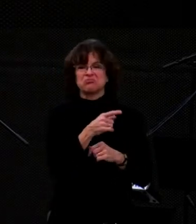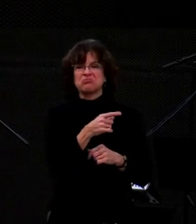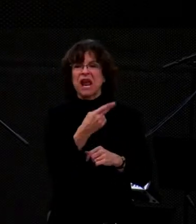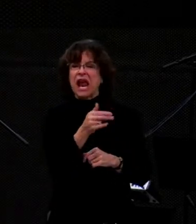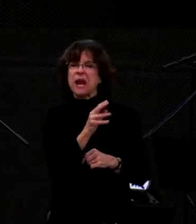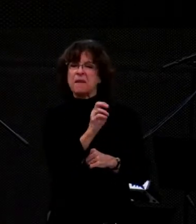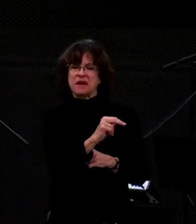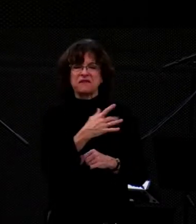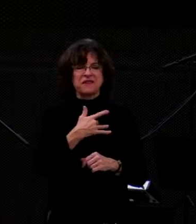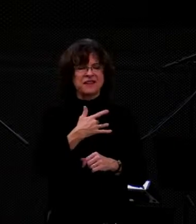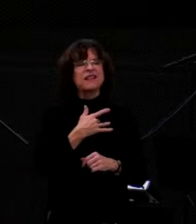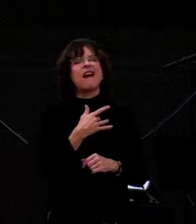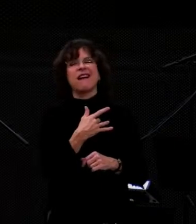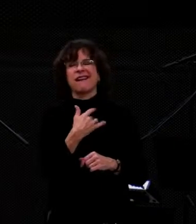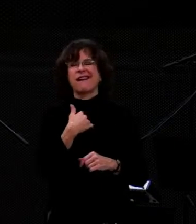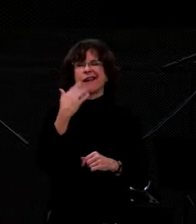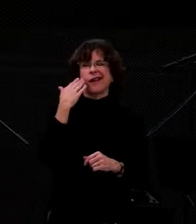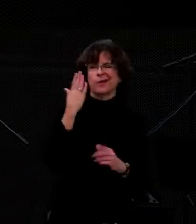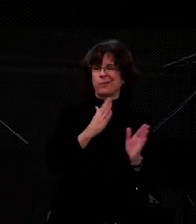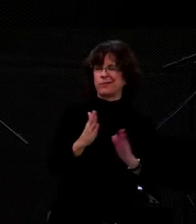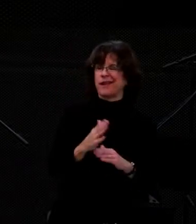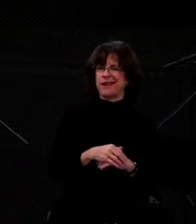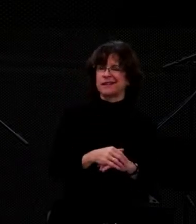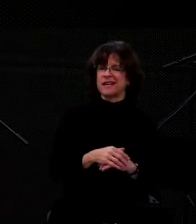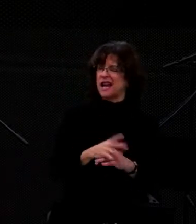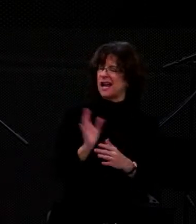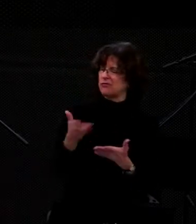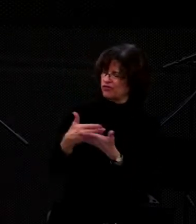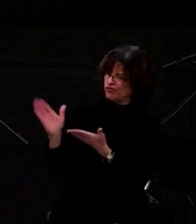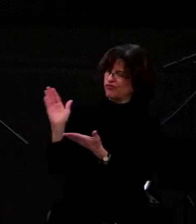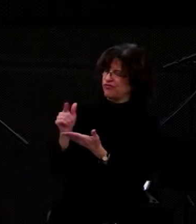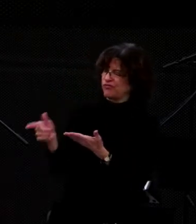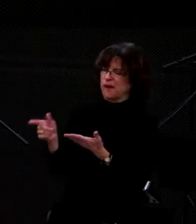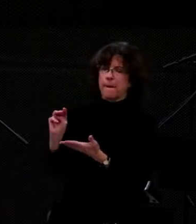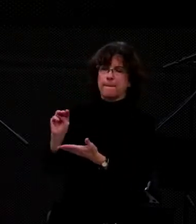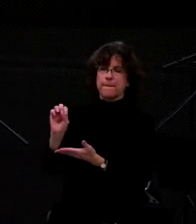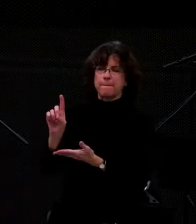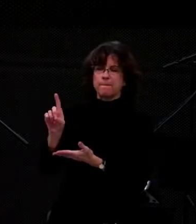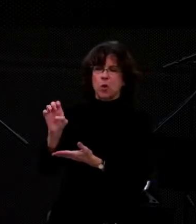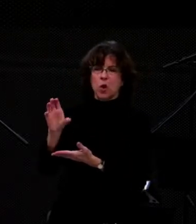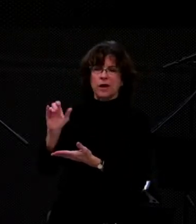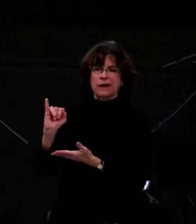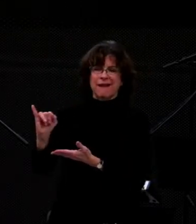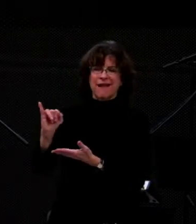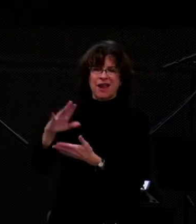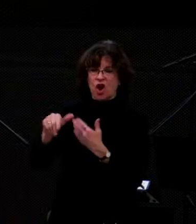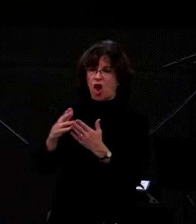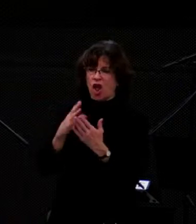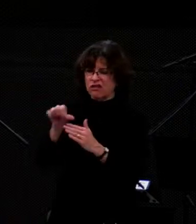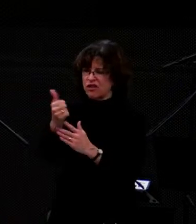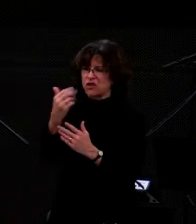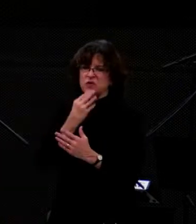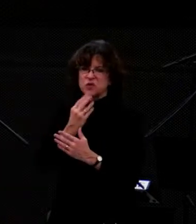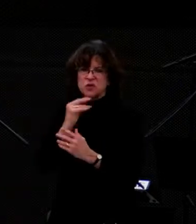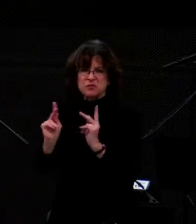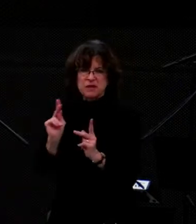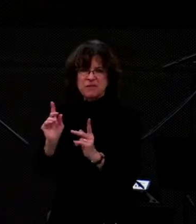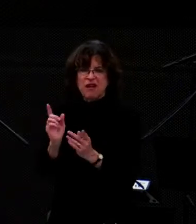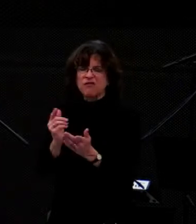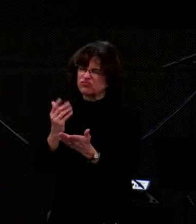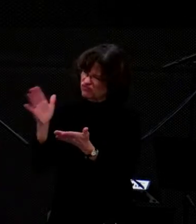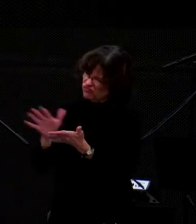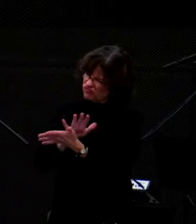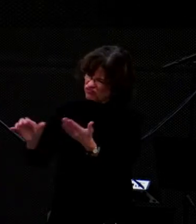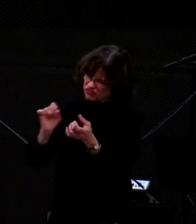laugh as he wipes out Mordecai and as he wipes out all of the people of Mordecai. And so Haman